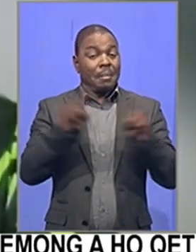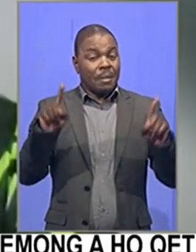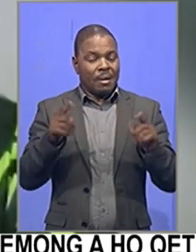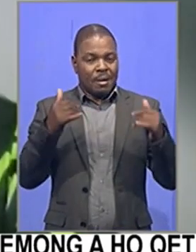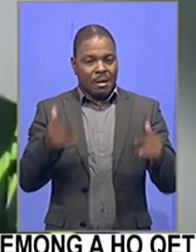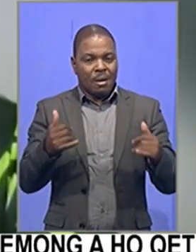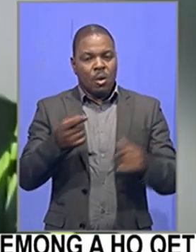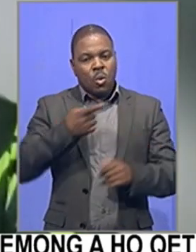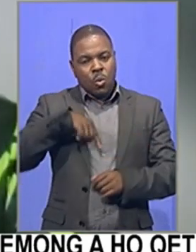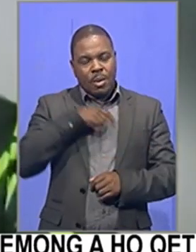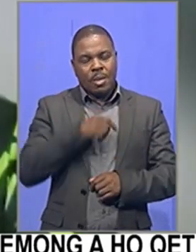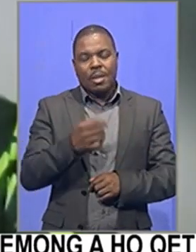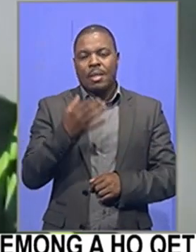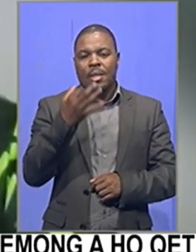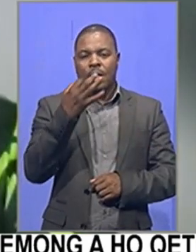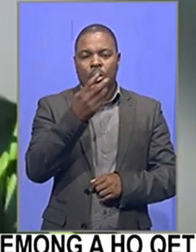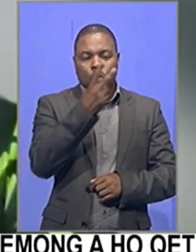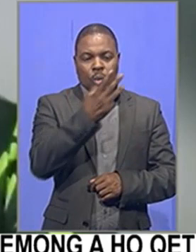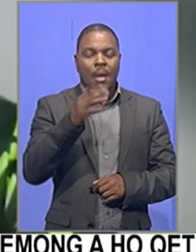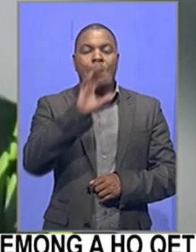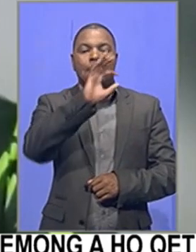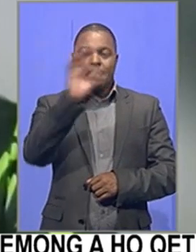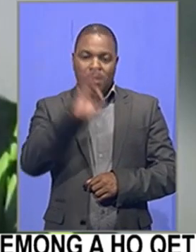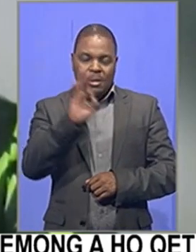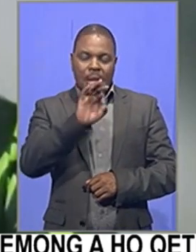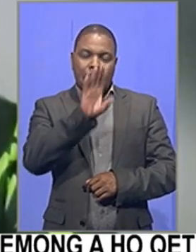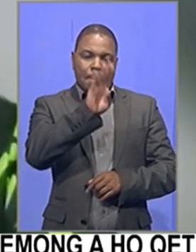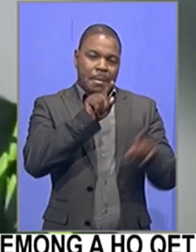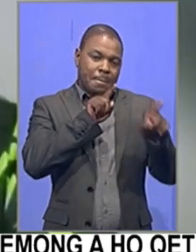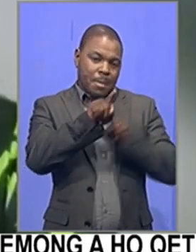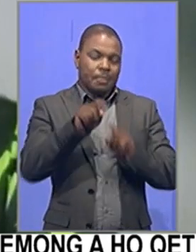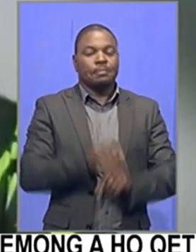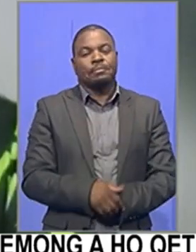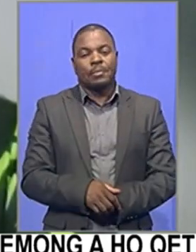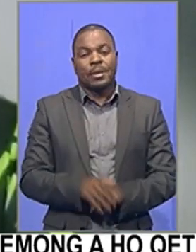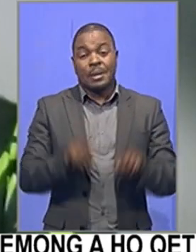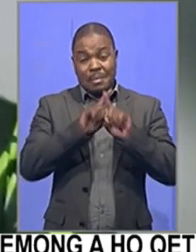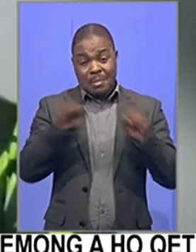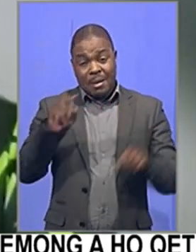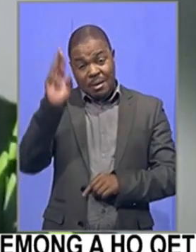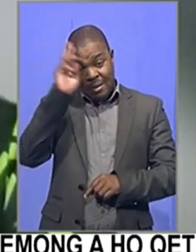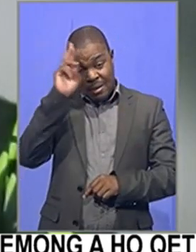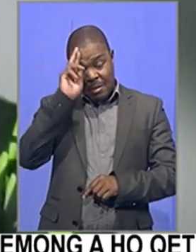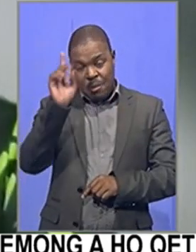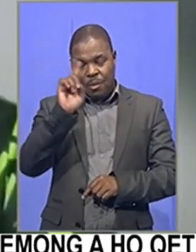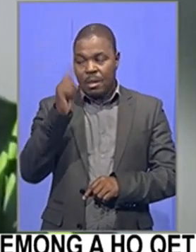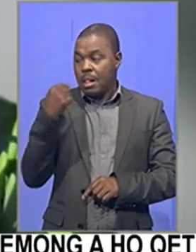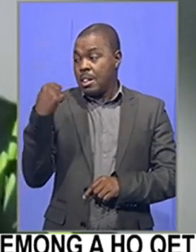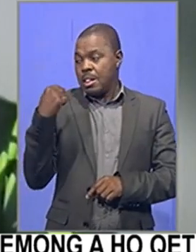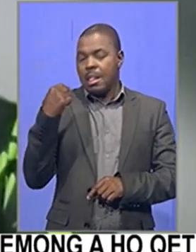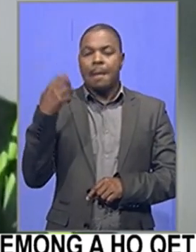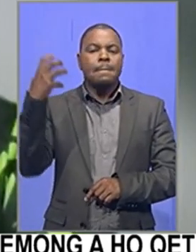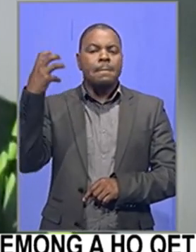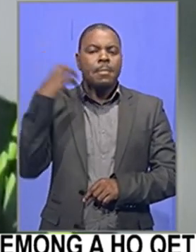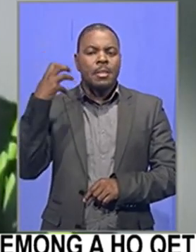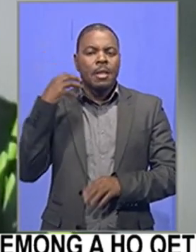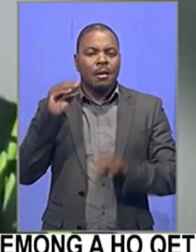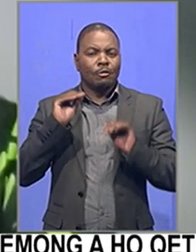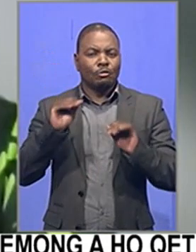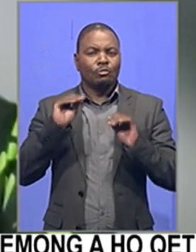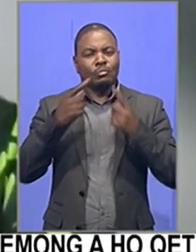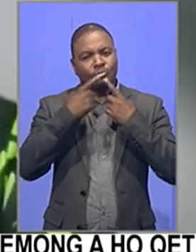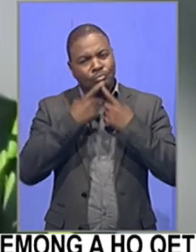re go 39 29 percent year in bachelor pass maralida hukula maabani ha minister warina